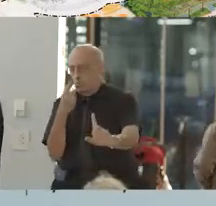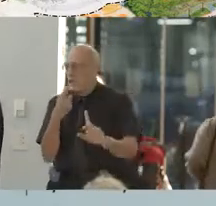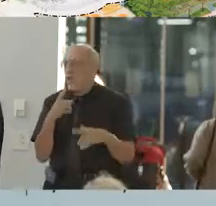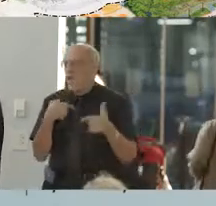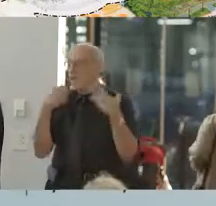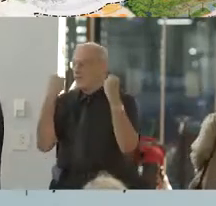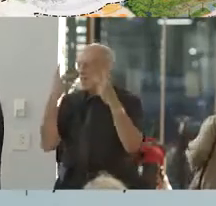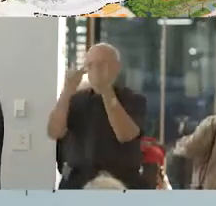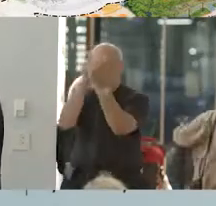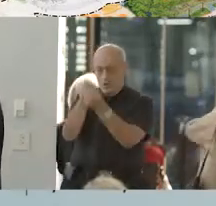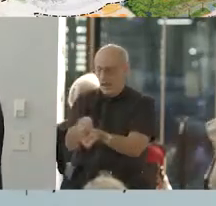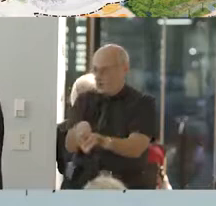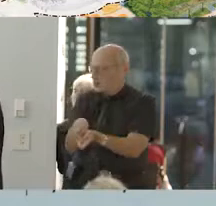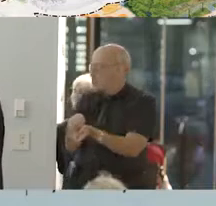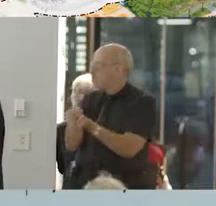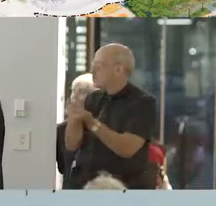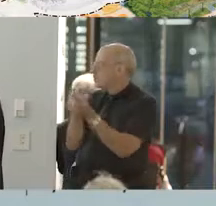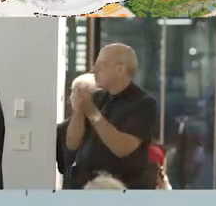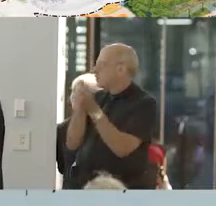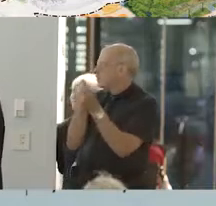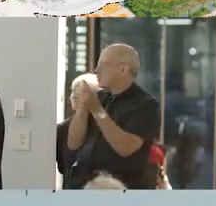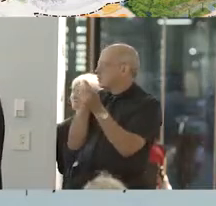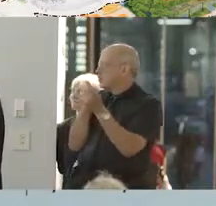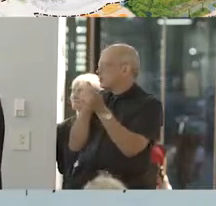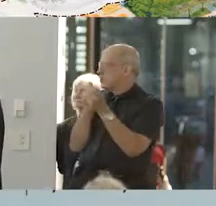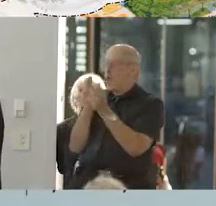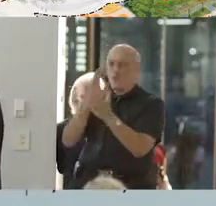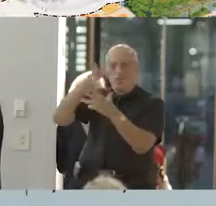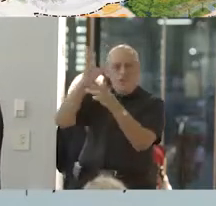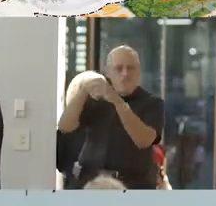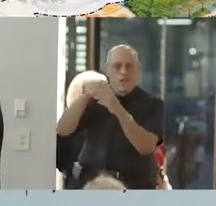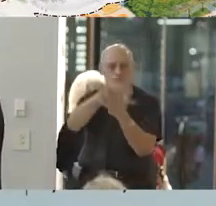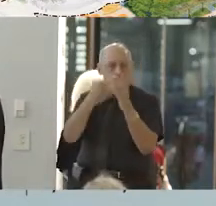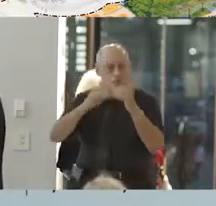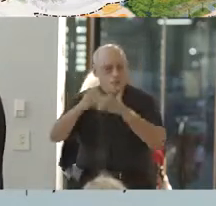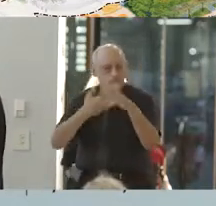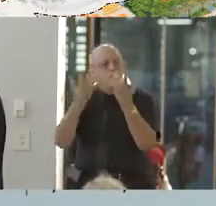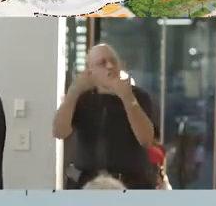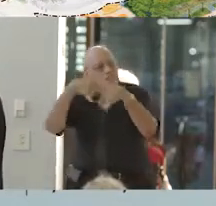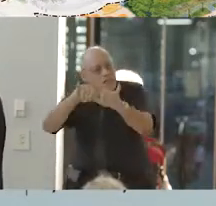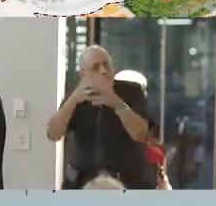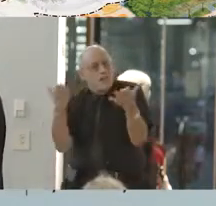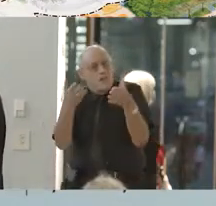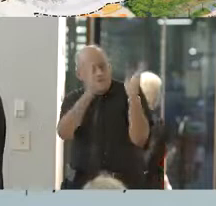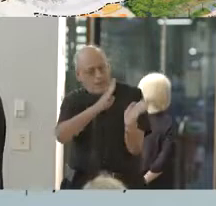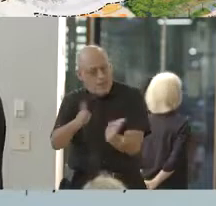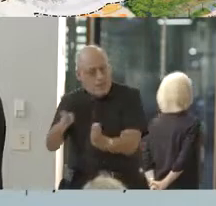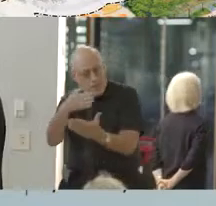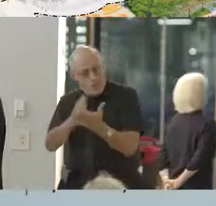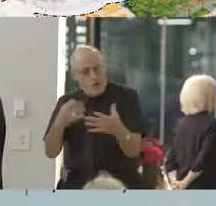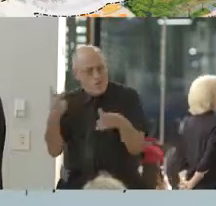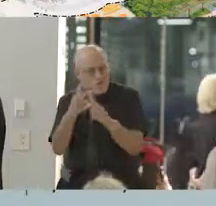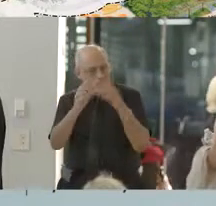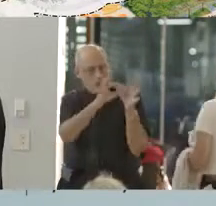There's a lot of other details that basically would be part of the design process, right? We're still here in planning and figuring out the